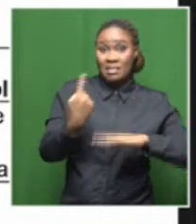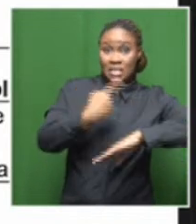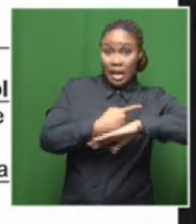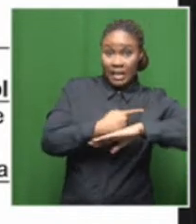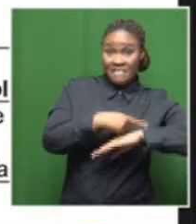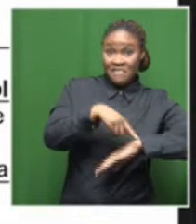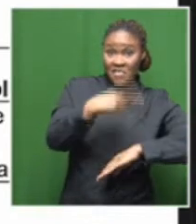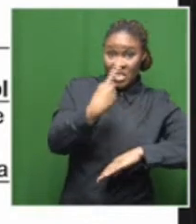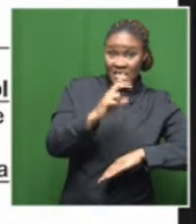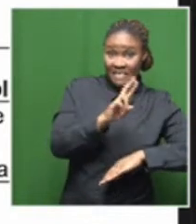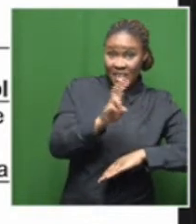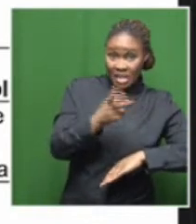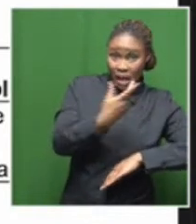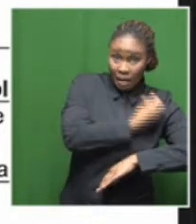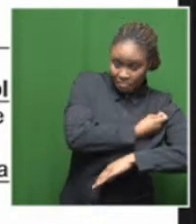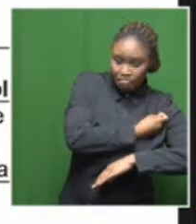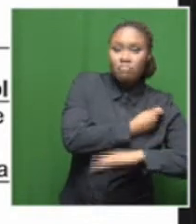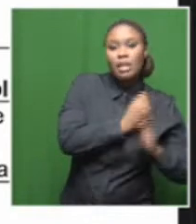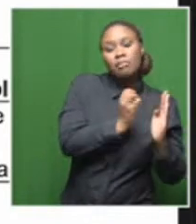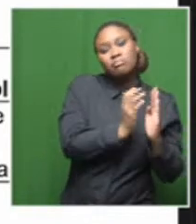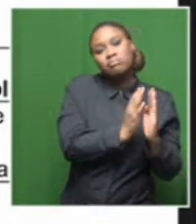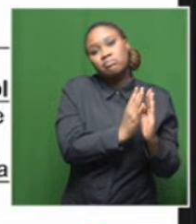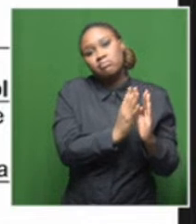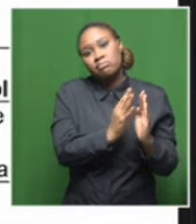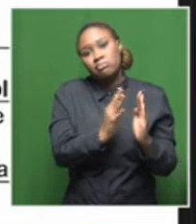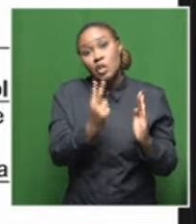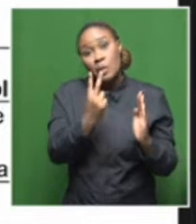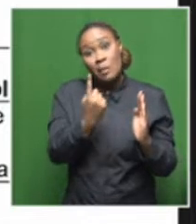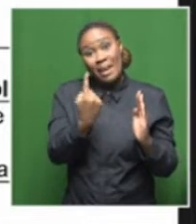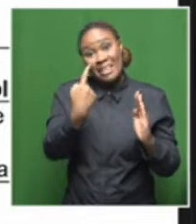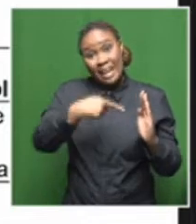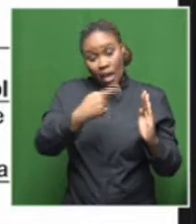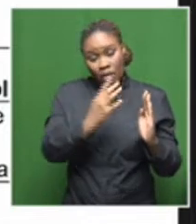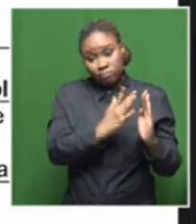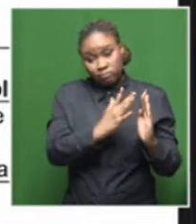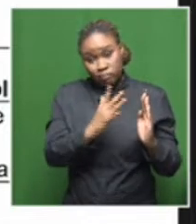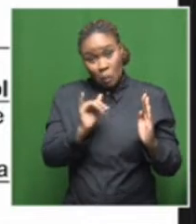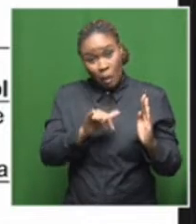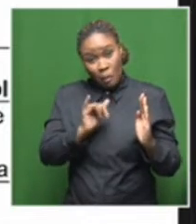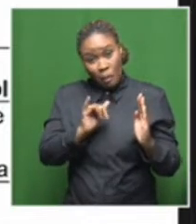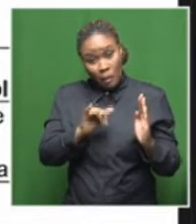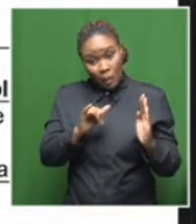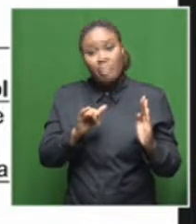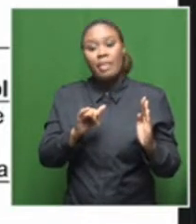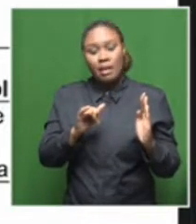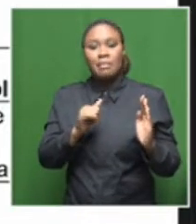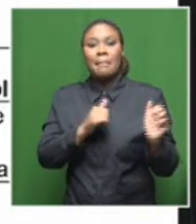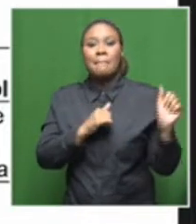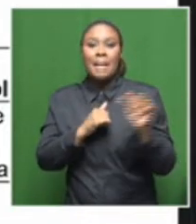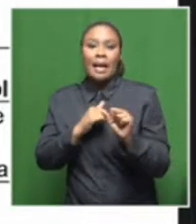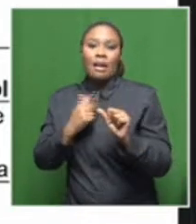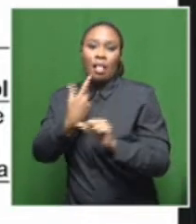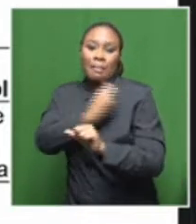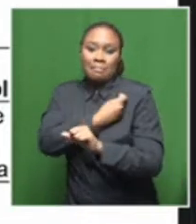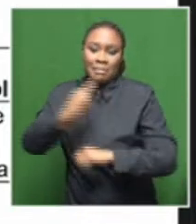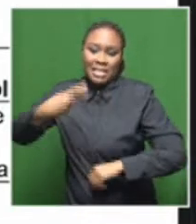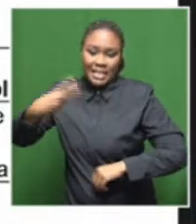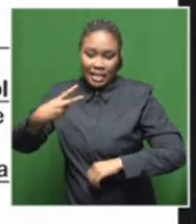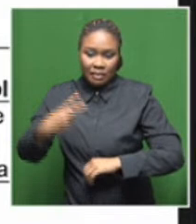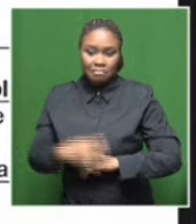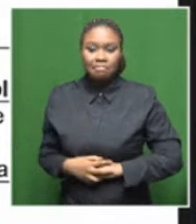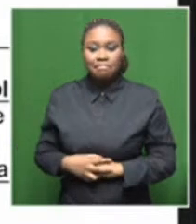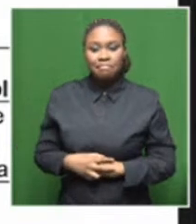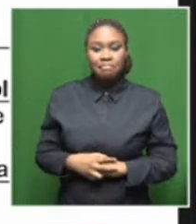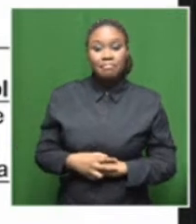second Pfizer, and that's the primary Pfizer schedule. Then what is available at the moment is a 90-day interval,